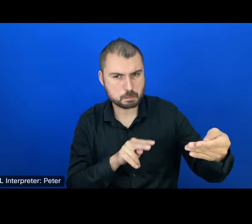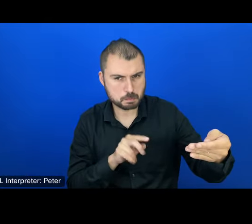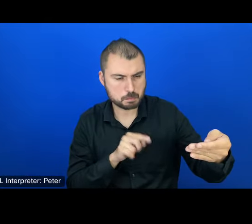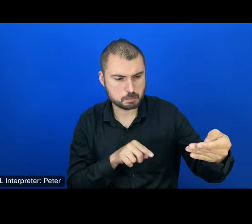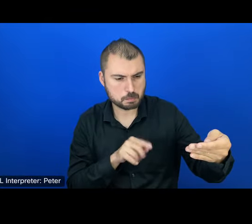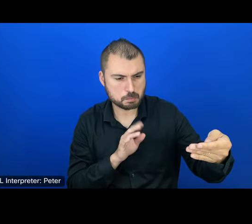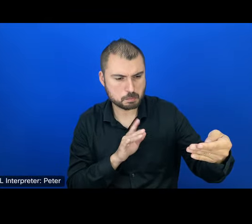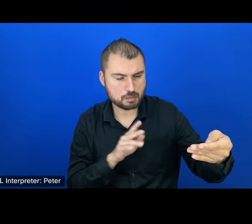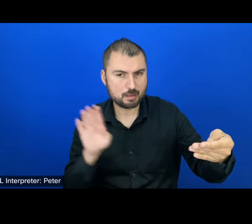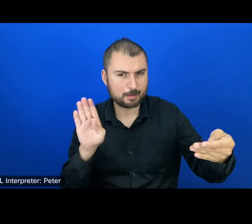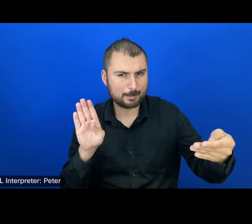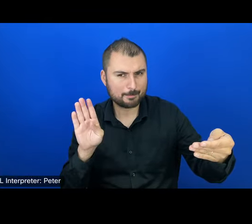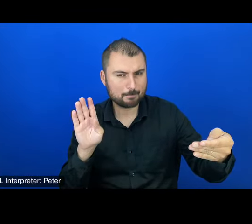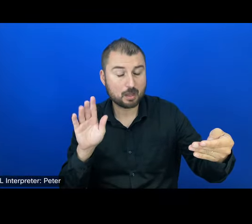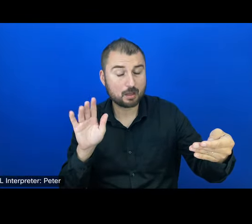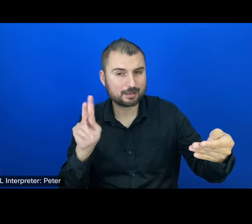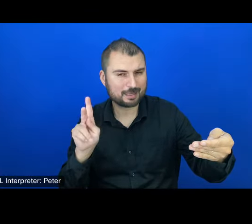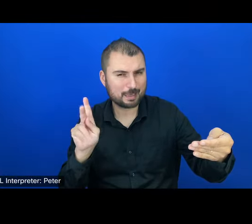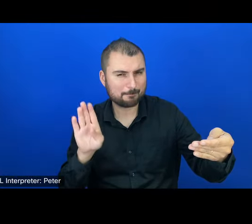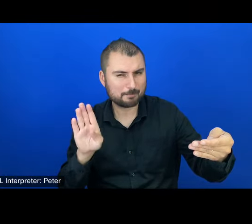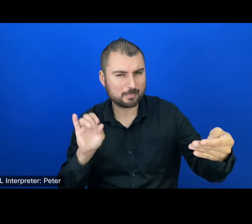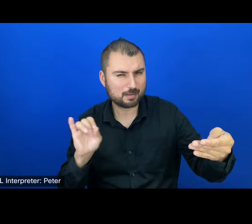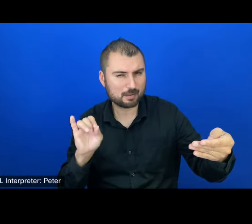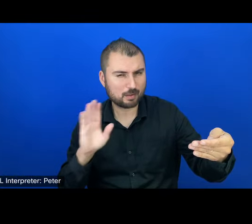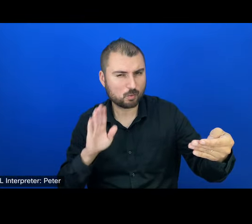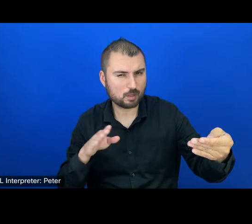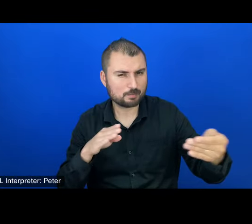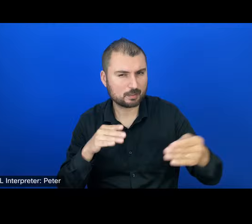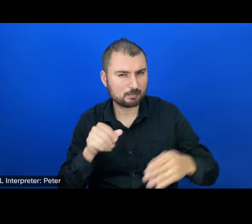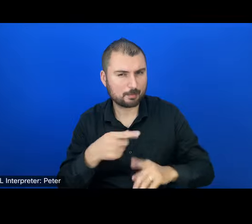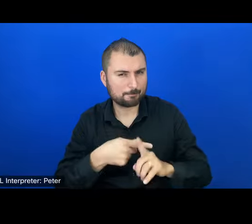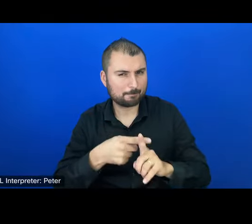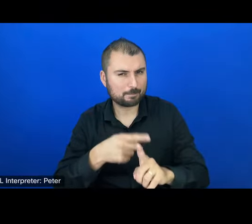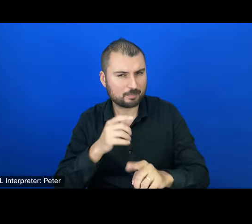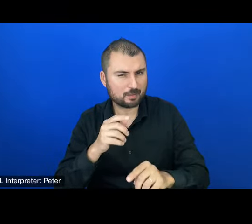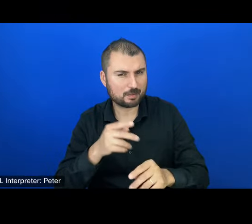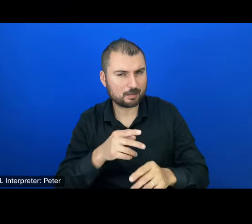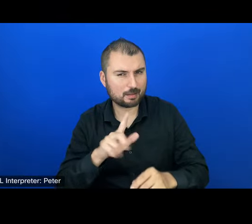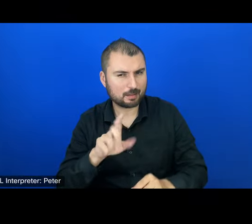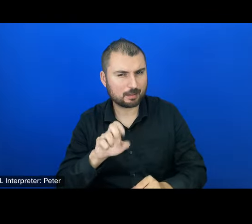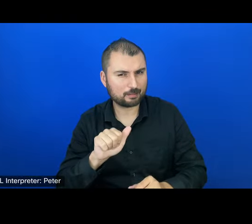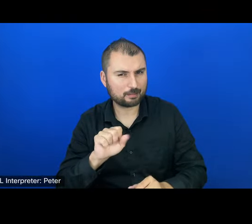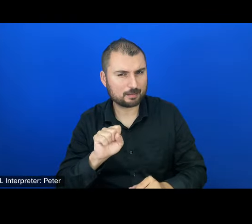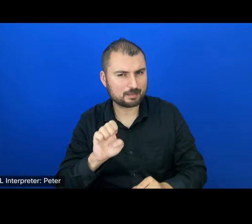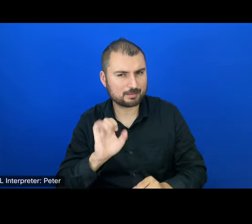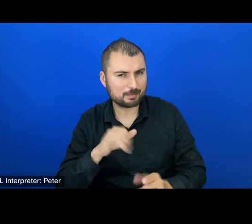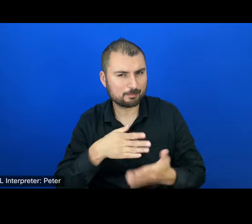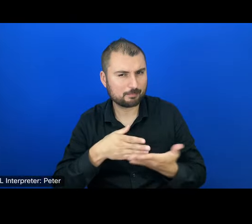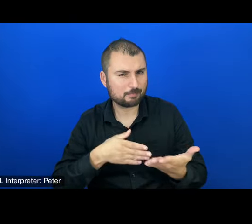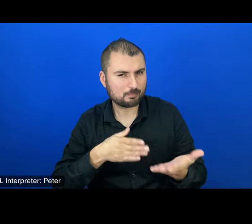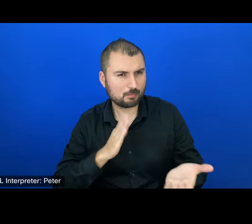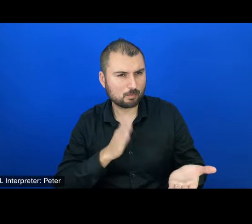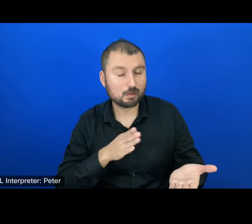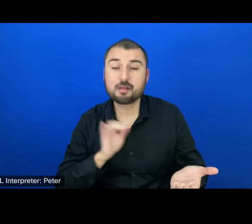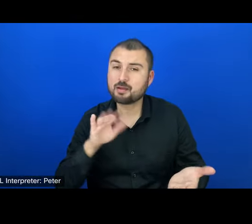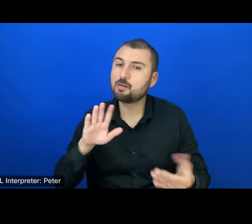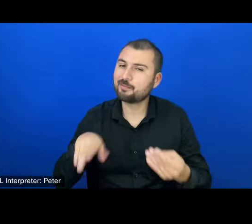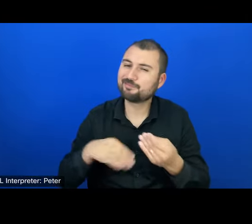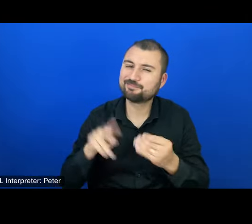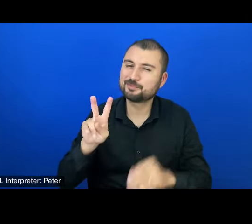Then the KBI would be leasing that portion. So we would include that. We would include that would add $2